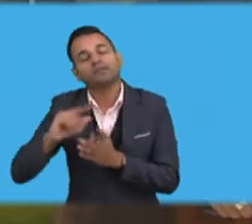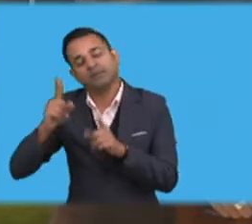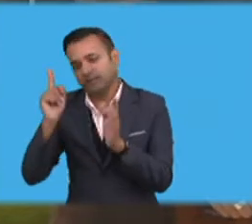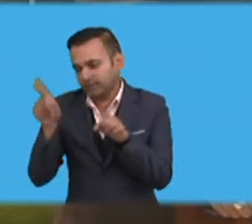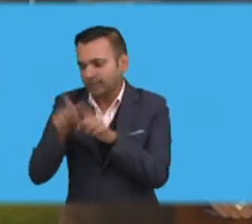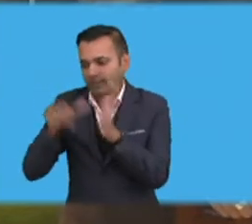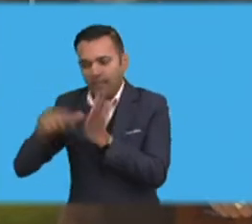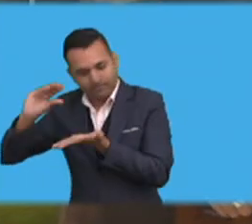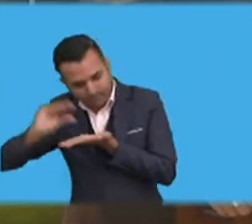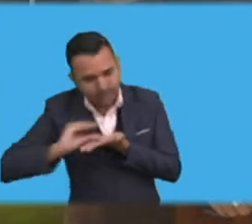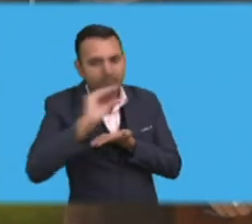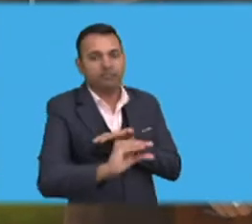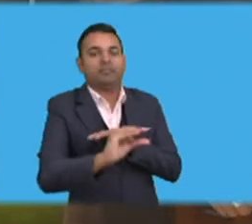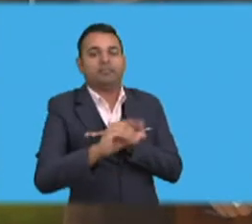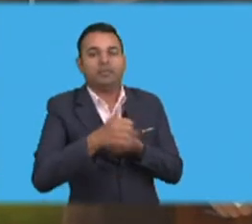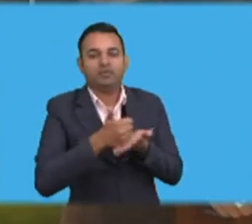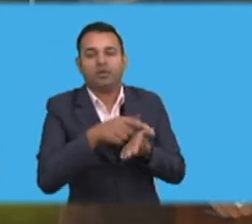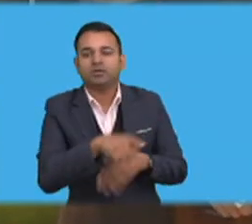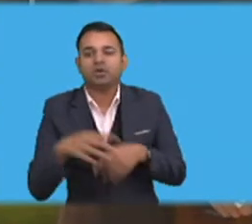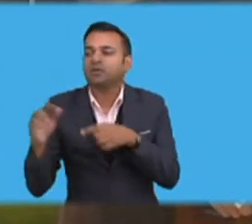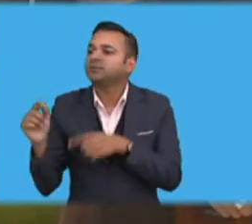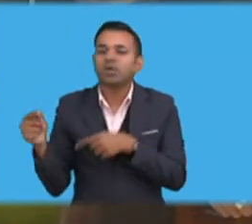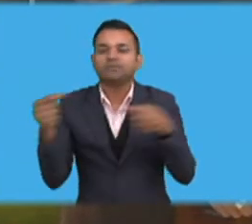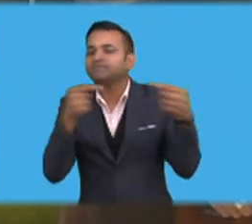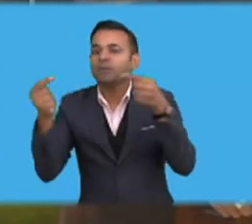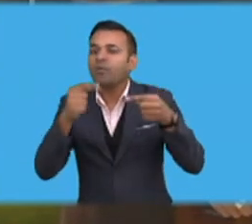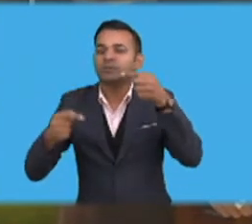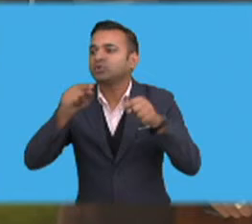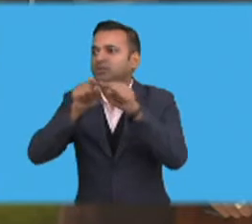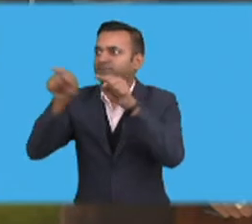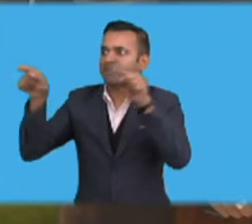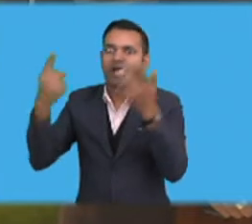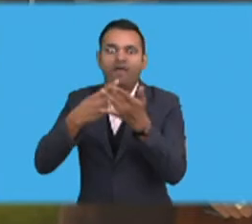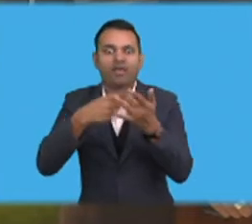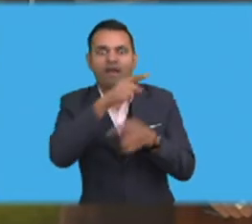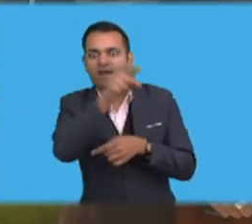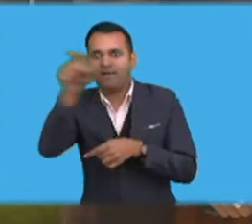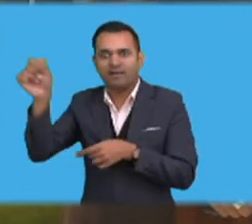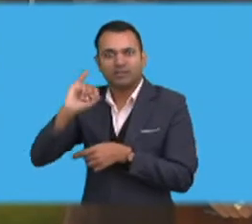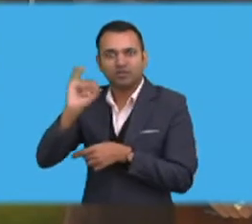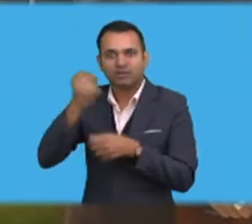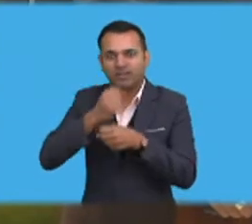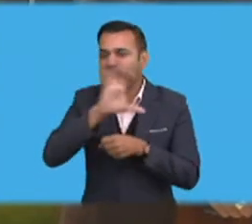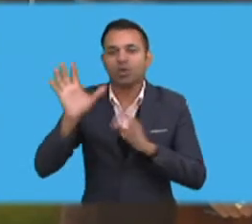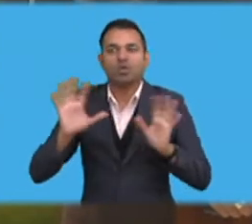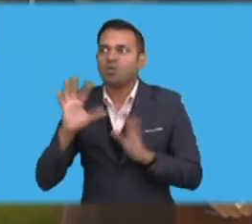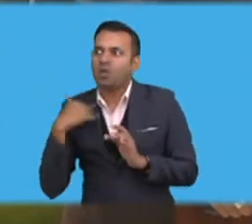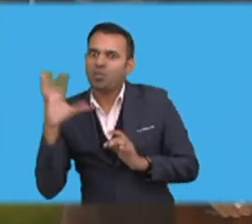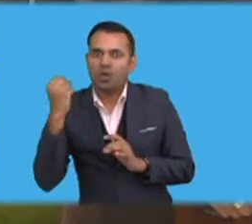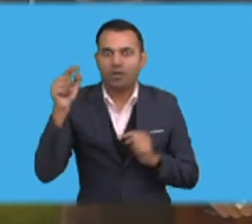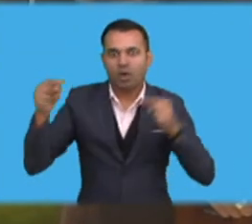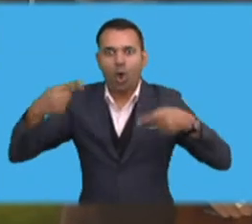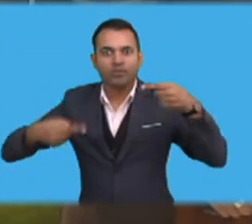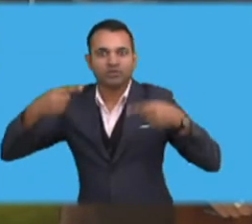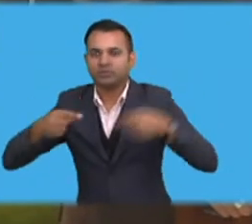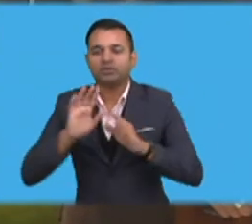between ACCF and the general insurance companies. This is the Act that this Parliament approved unanimously in July